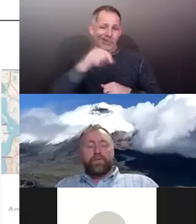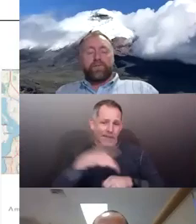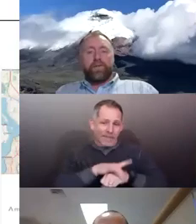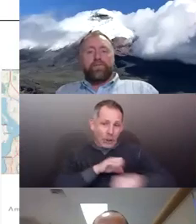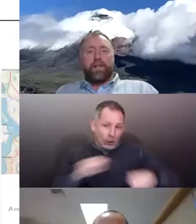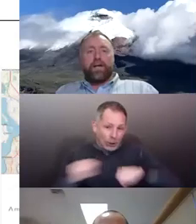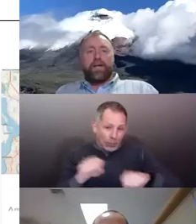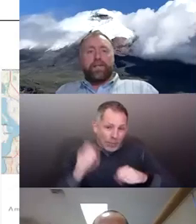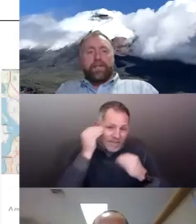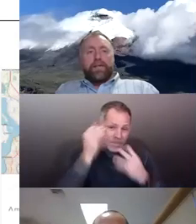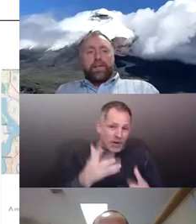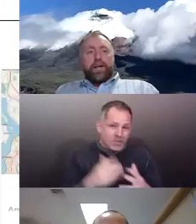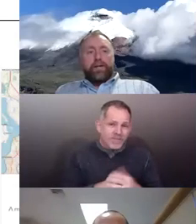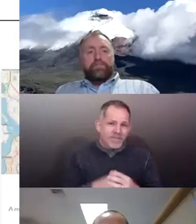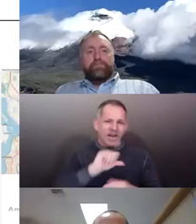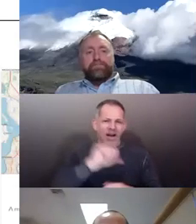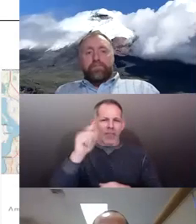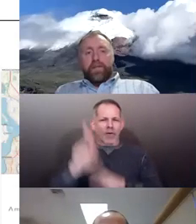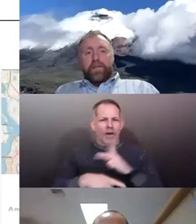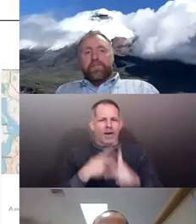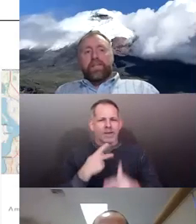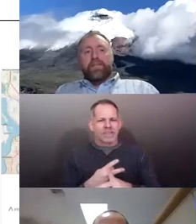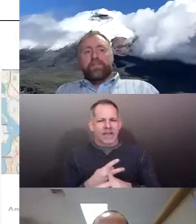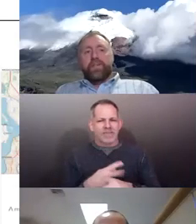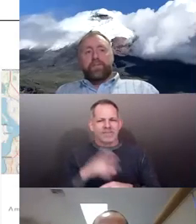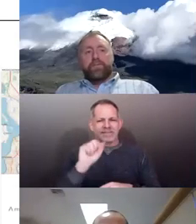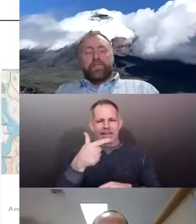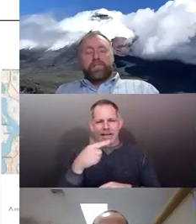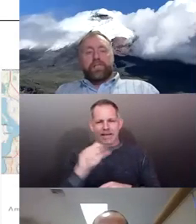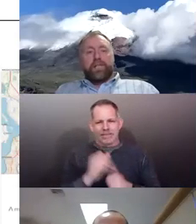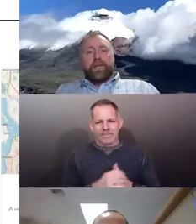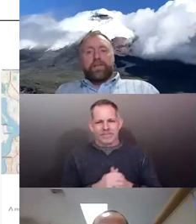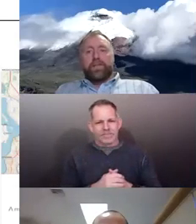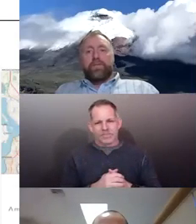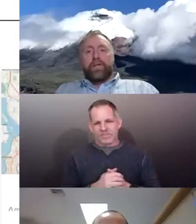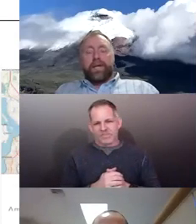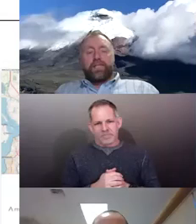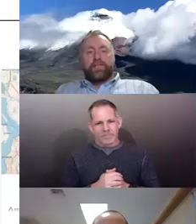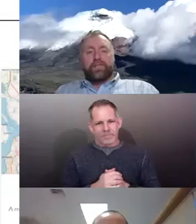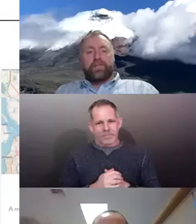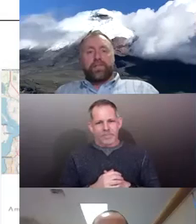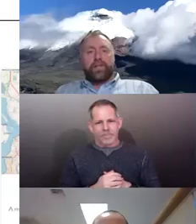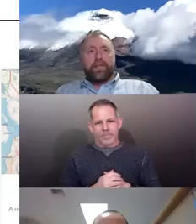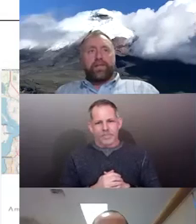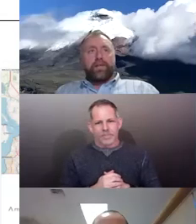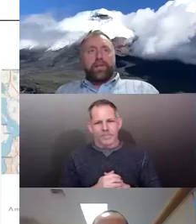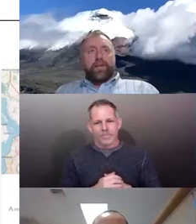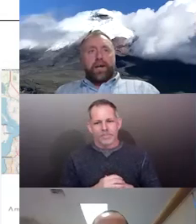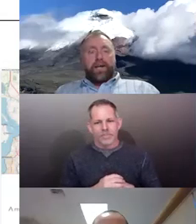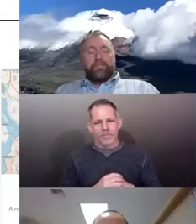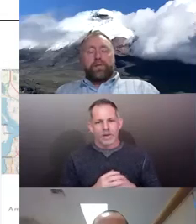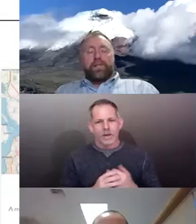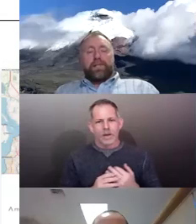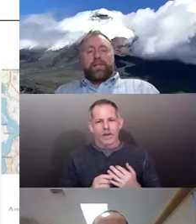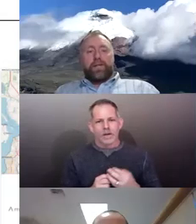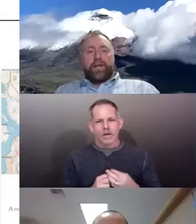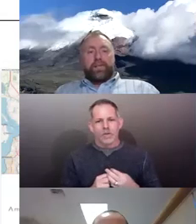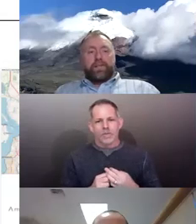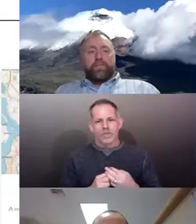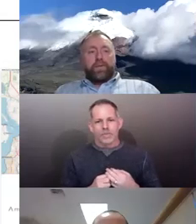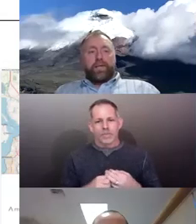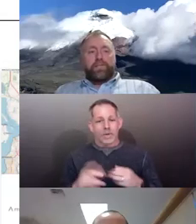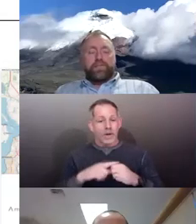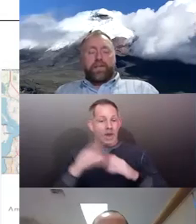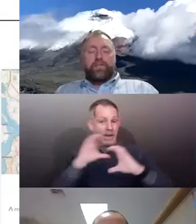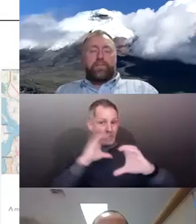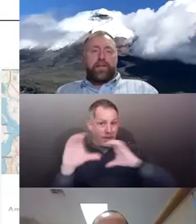build those on the fly. Executive Summers mentioned the communications and I completely agree. I think